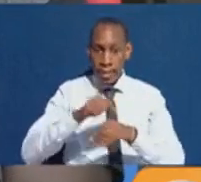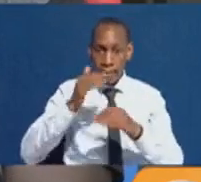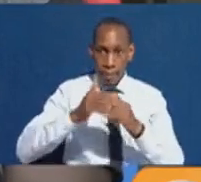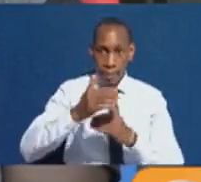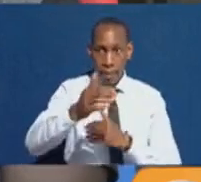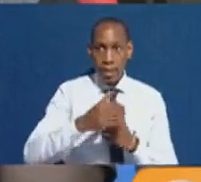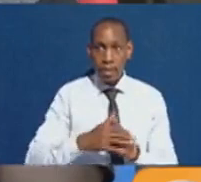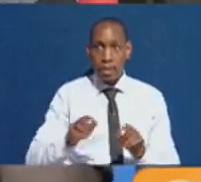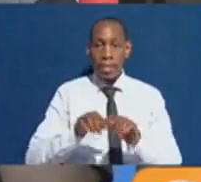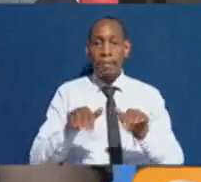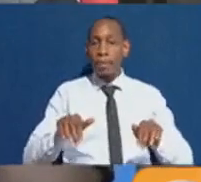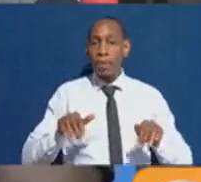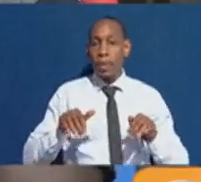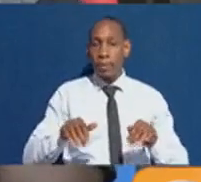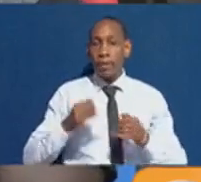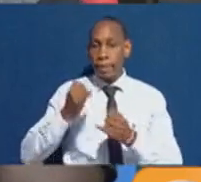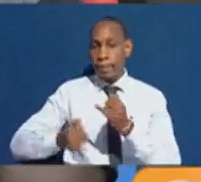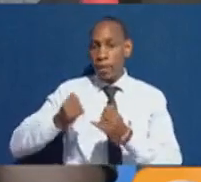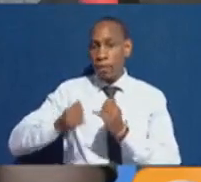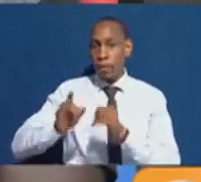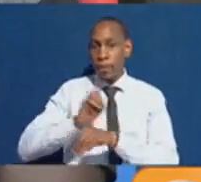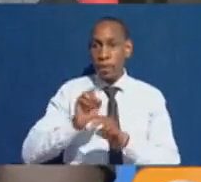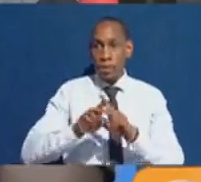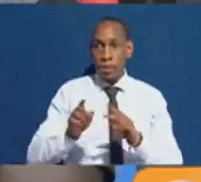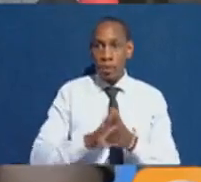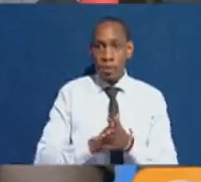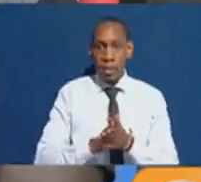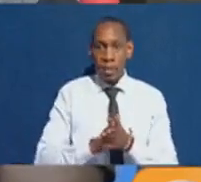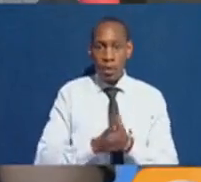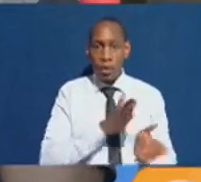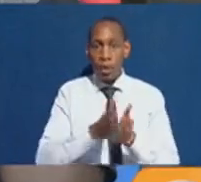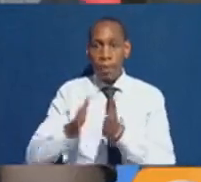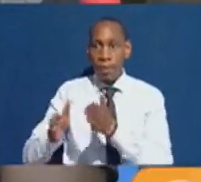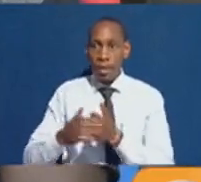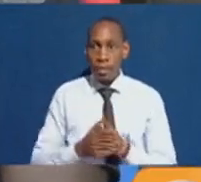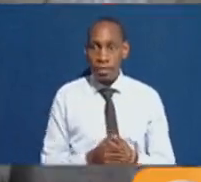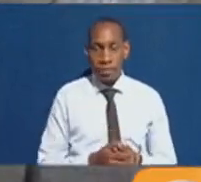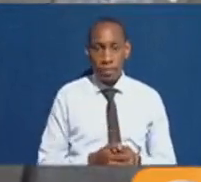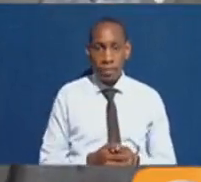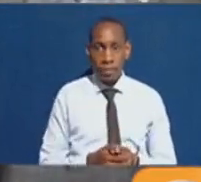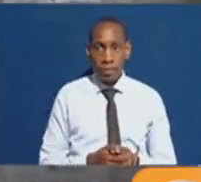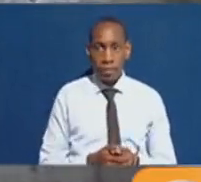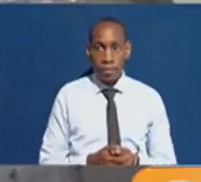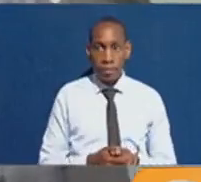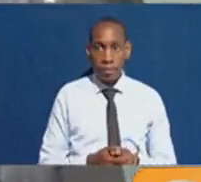and we wait until last minute to start running helter-skelter like headless chicken.